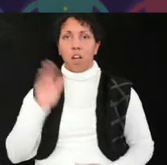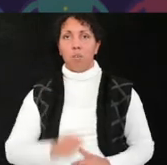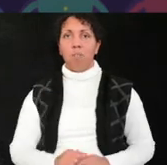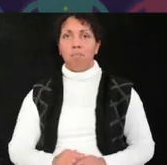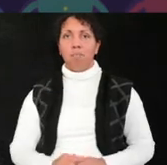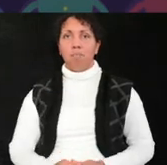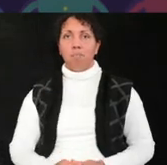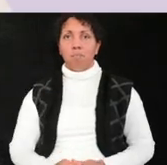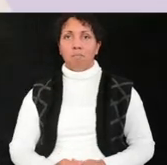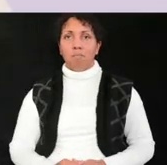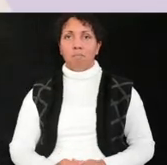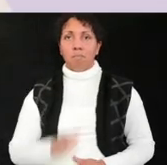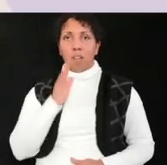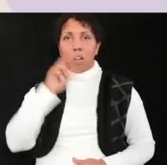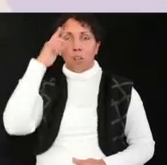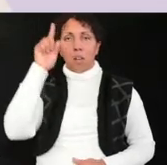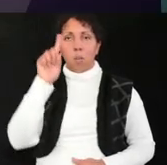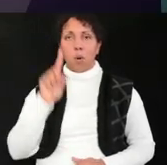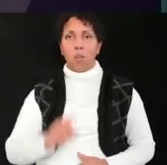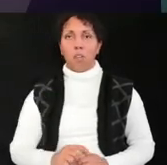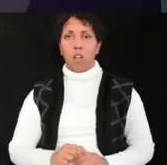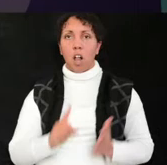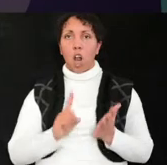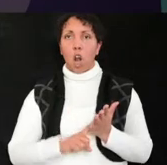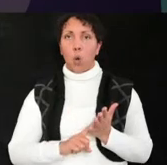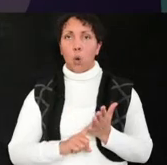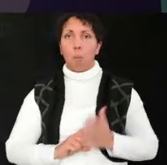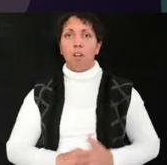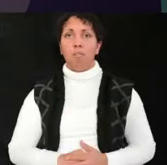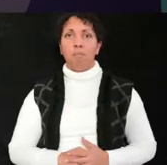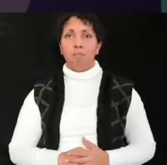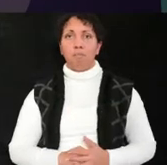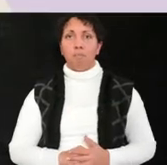Hello, lucky contestant. What is your name? Lobe.